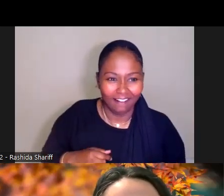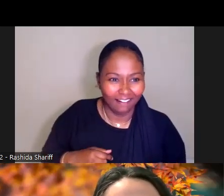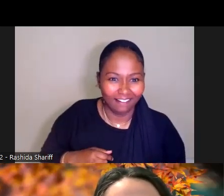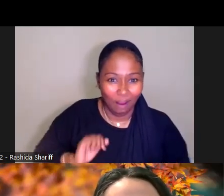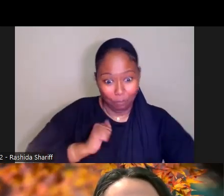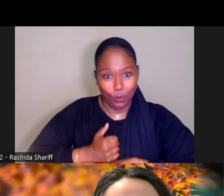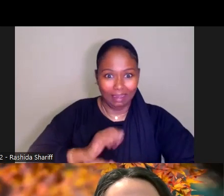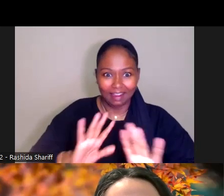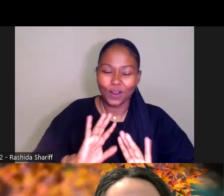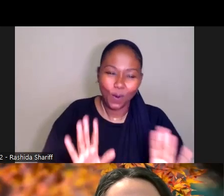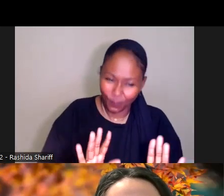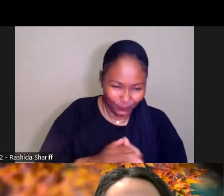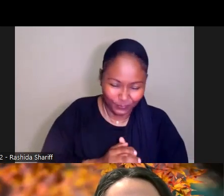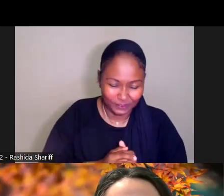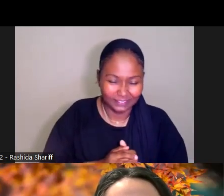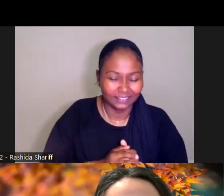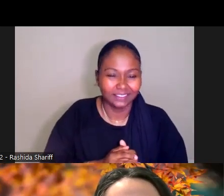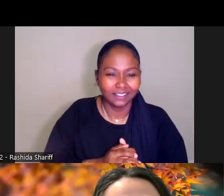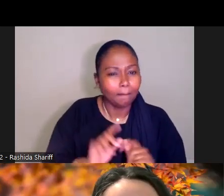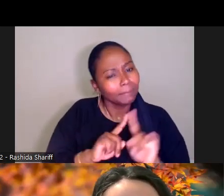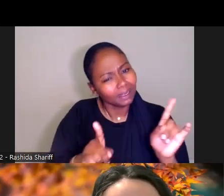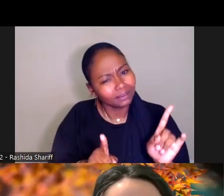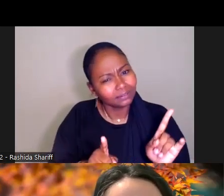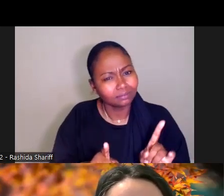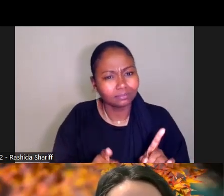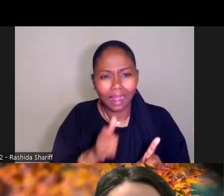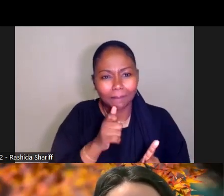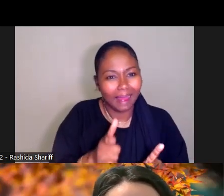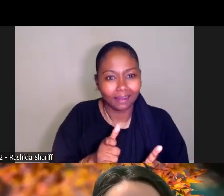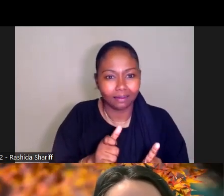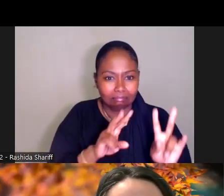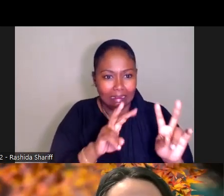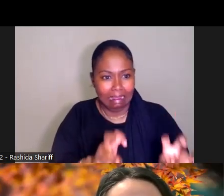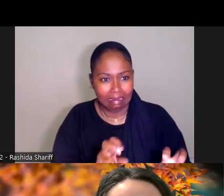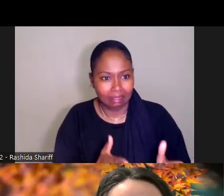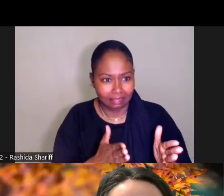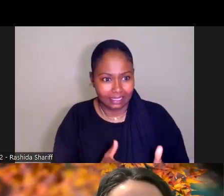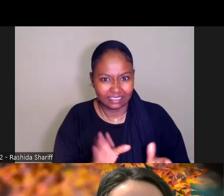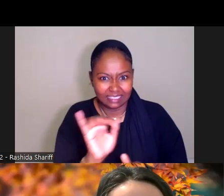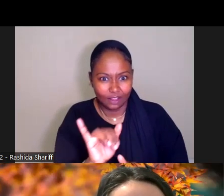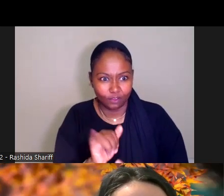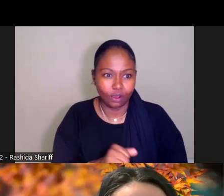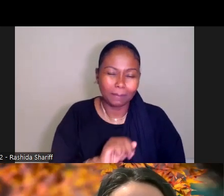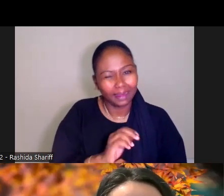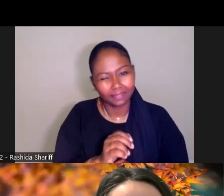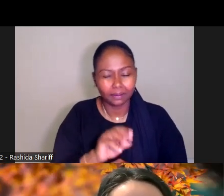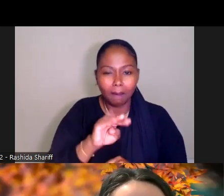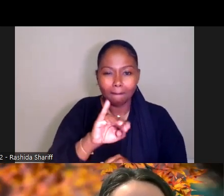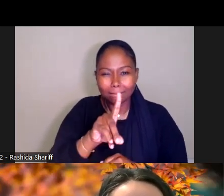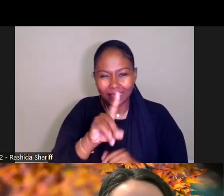also not I'm not an analyst either. So I'm at the mid-level manager position.